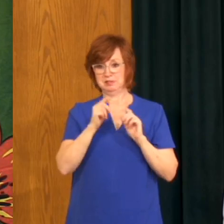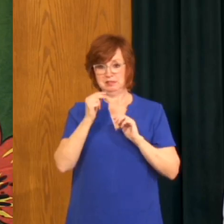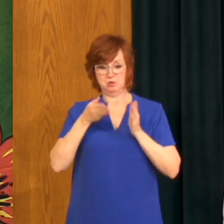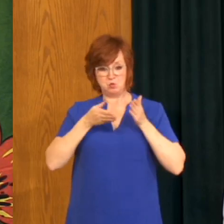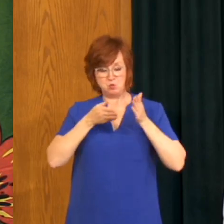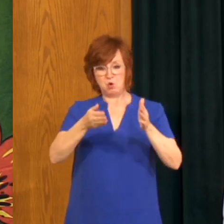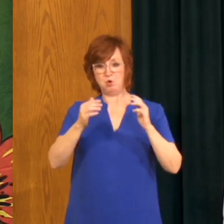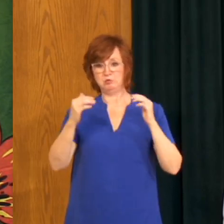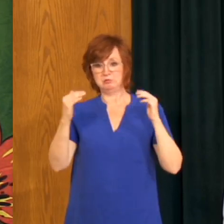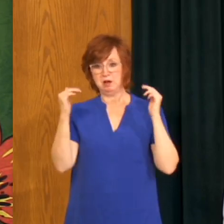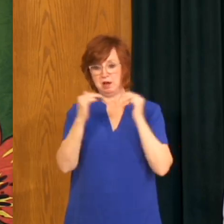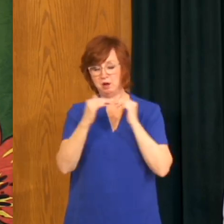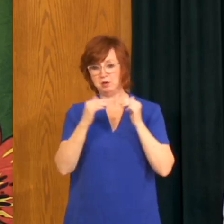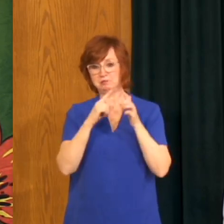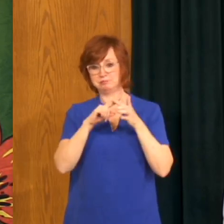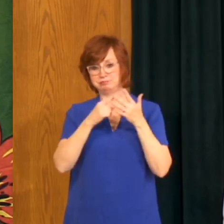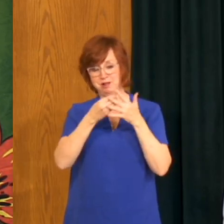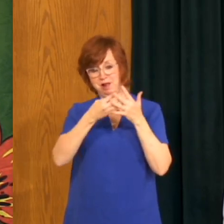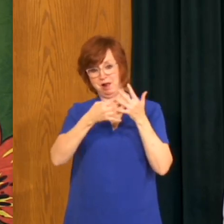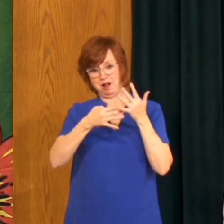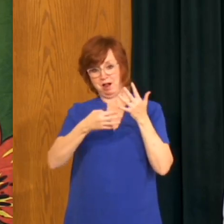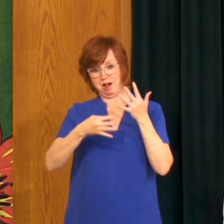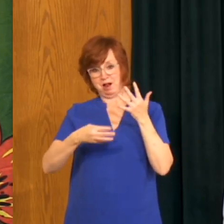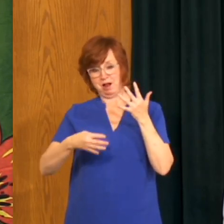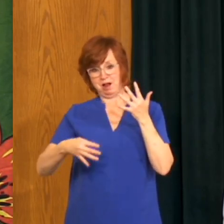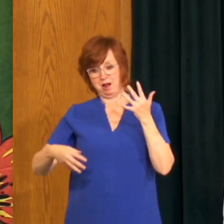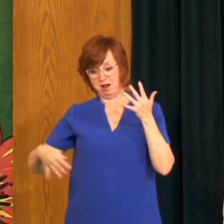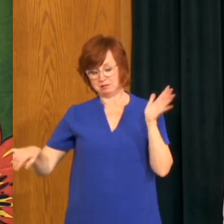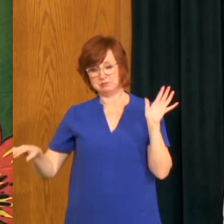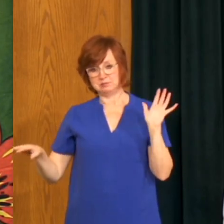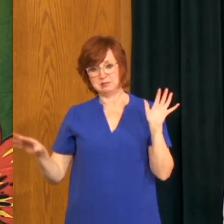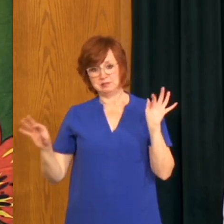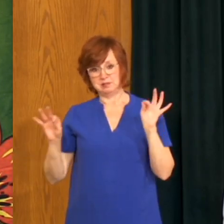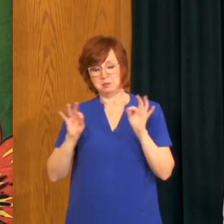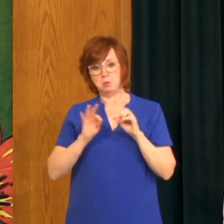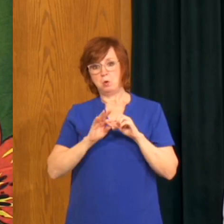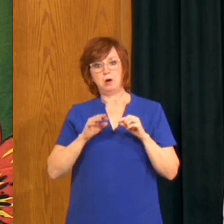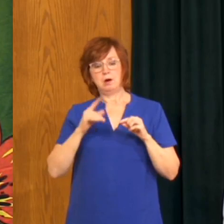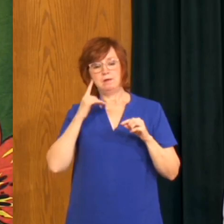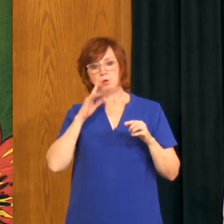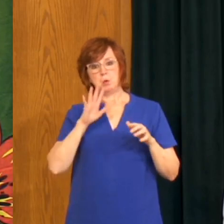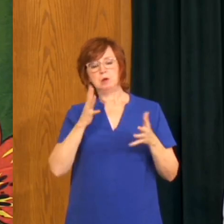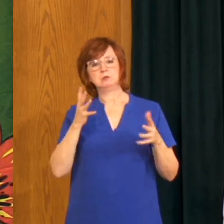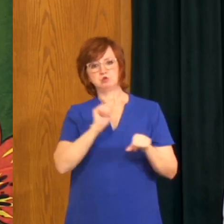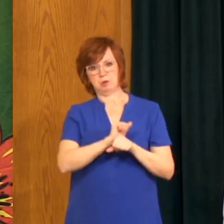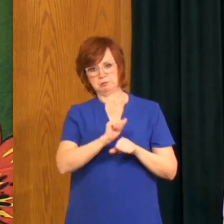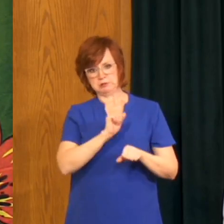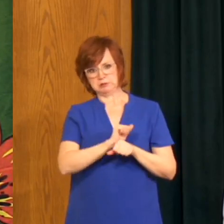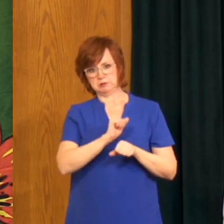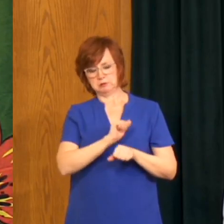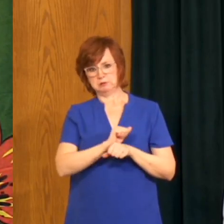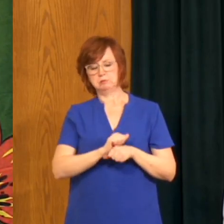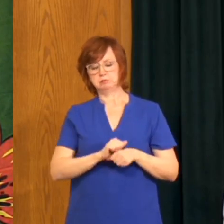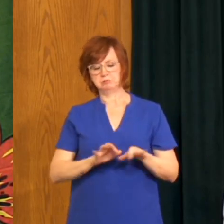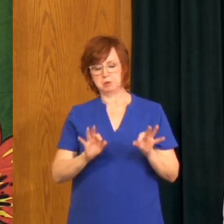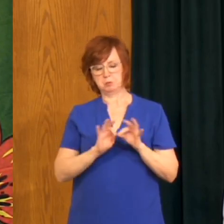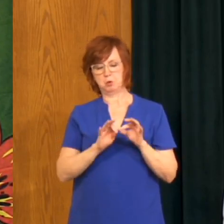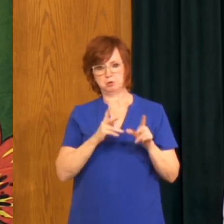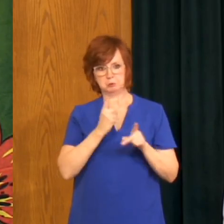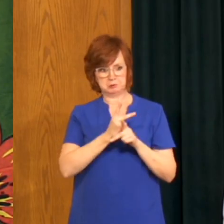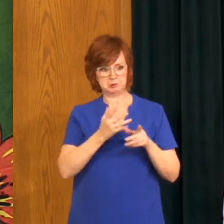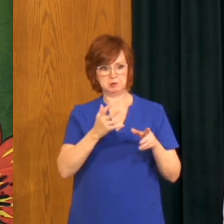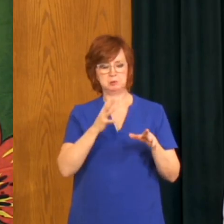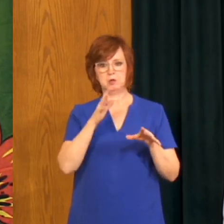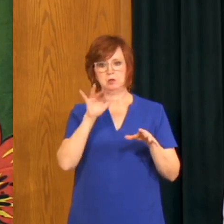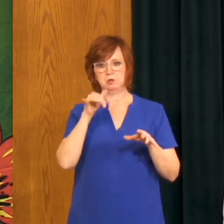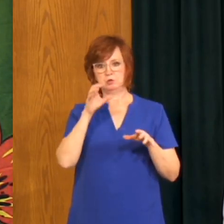be very, very important in providing many of our sectors of our economy the